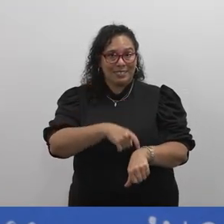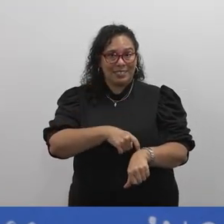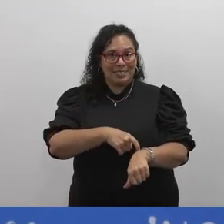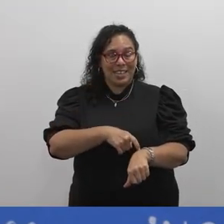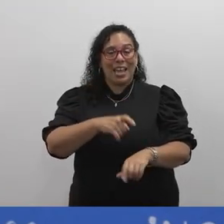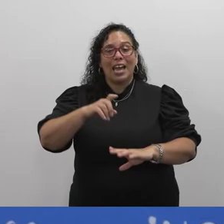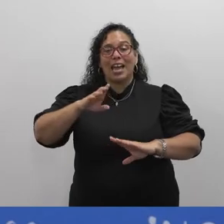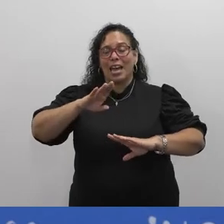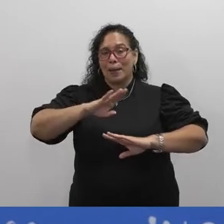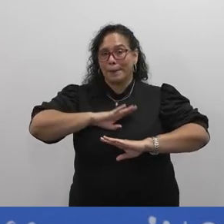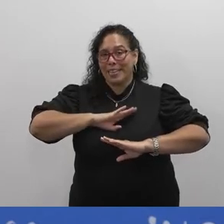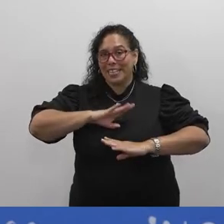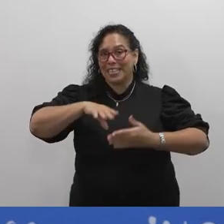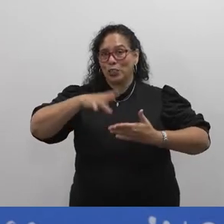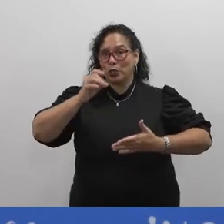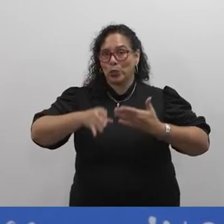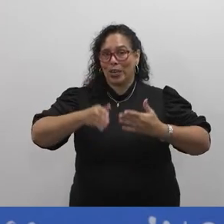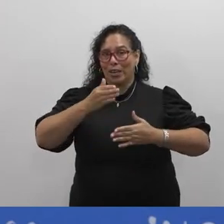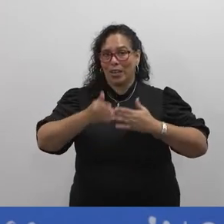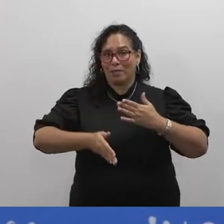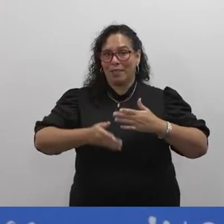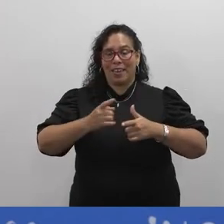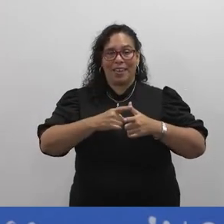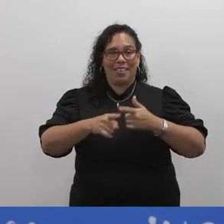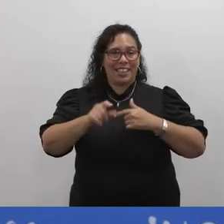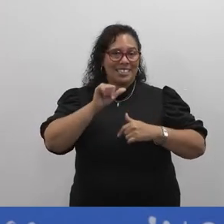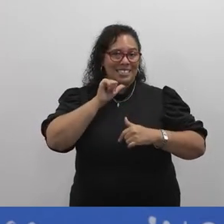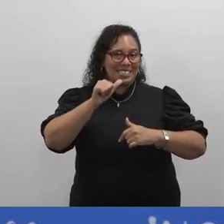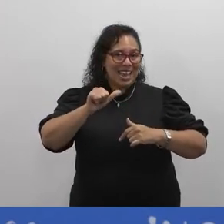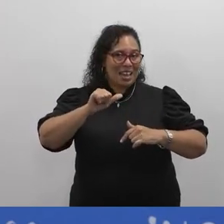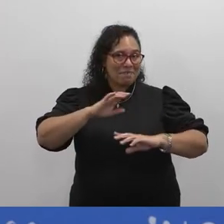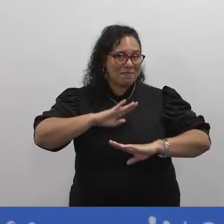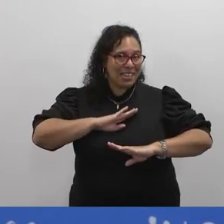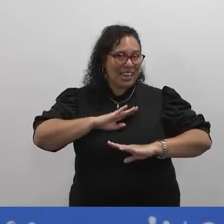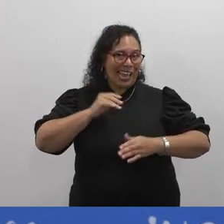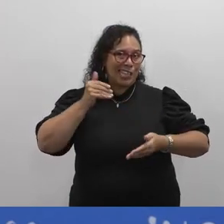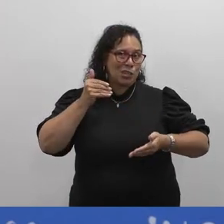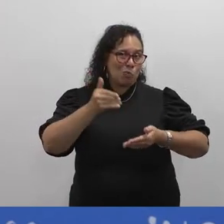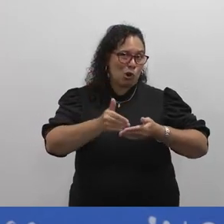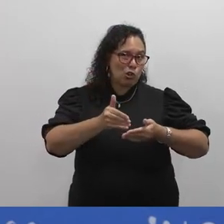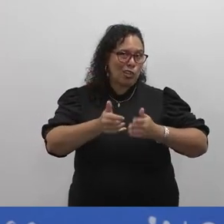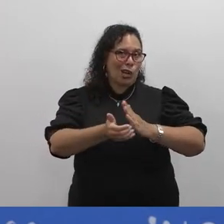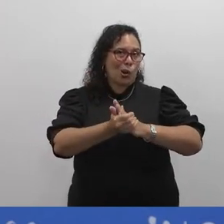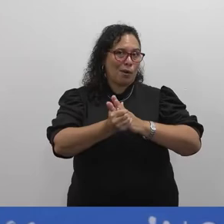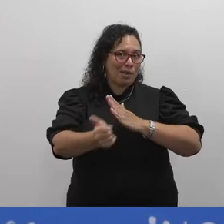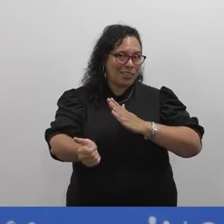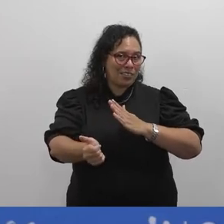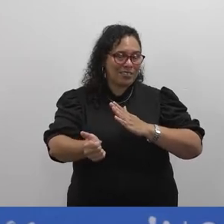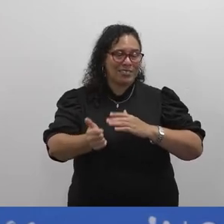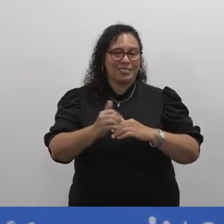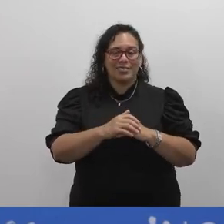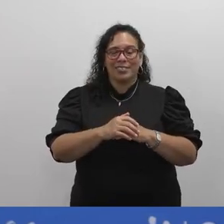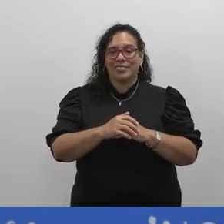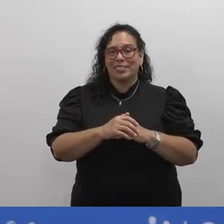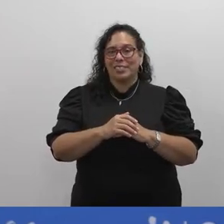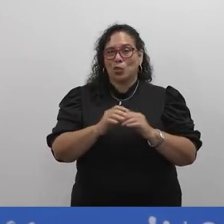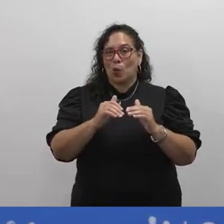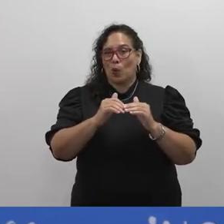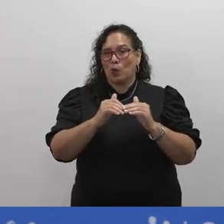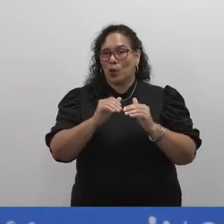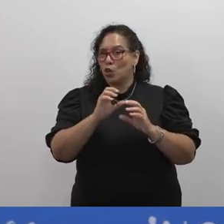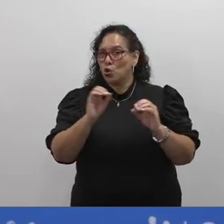outcomes. And then there's not meeting, and there's approaching, and then there's mastering, where a board invests no less than 50% of its total